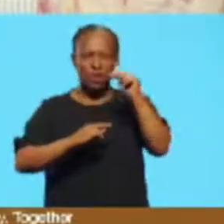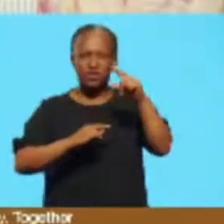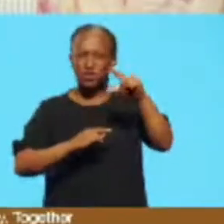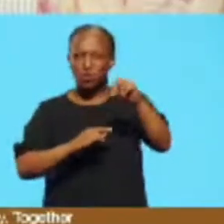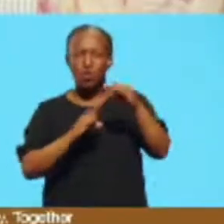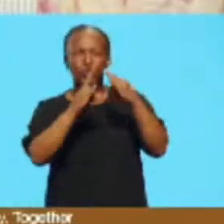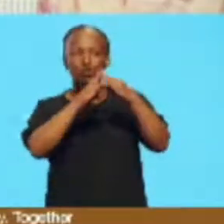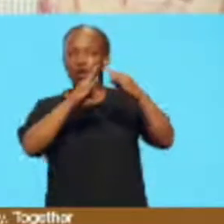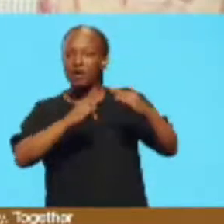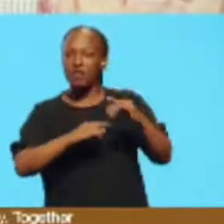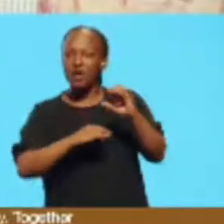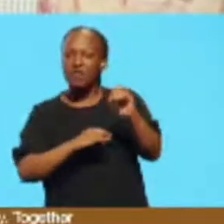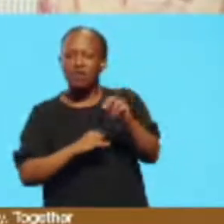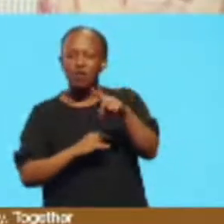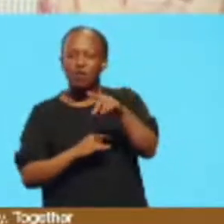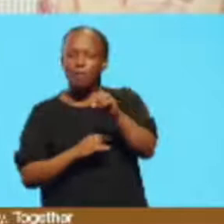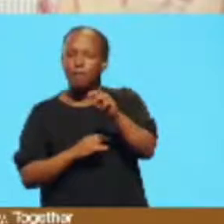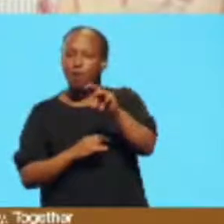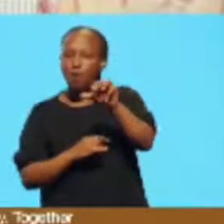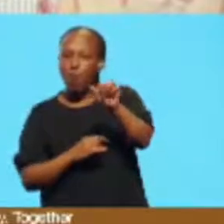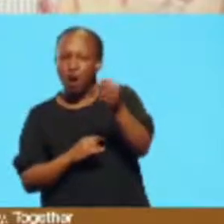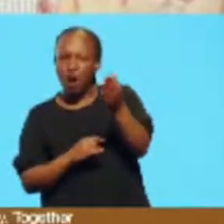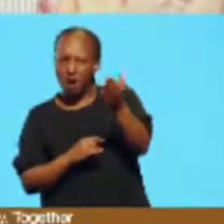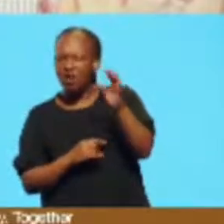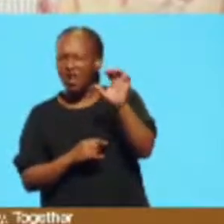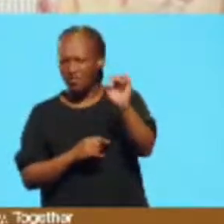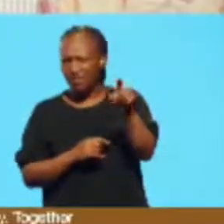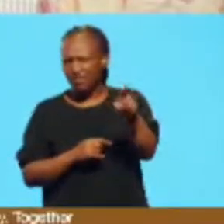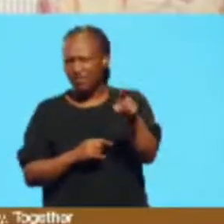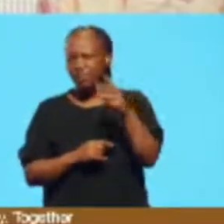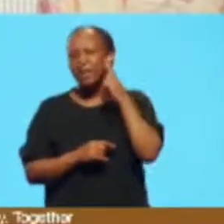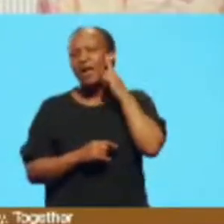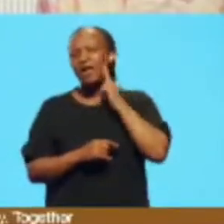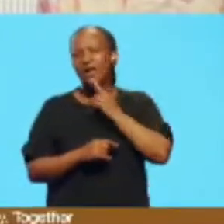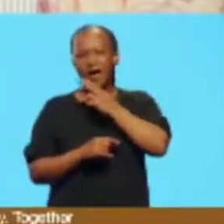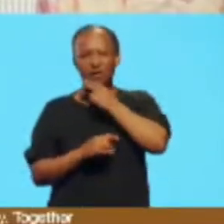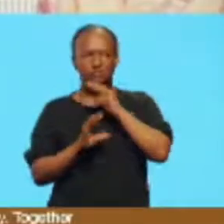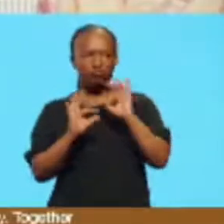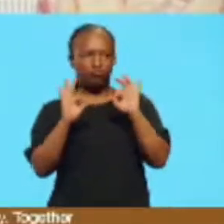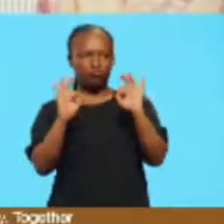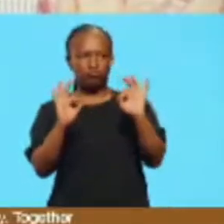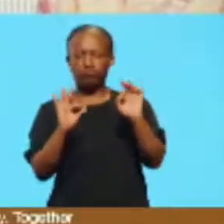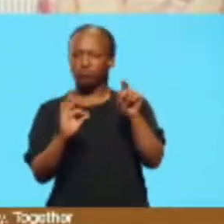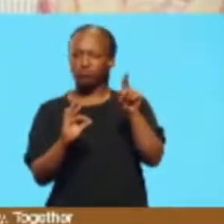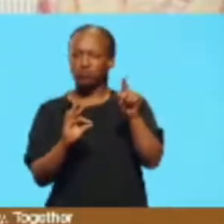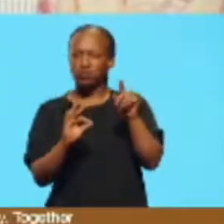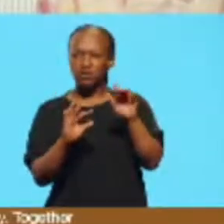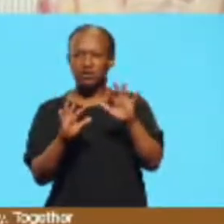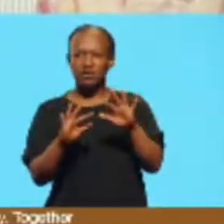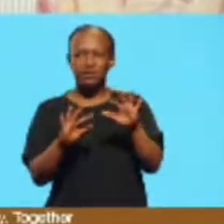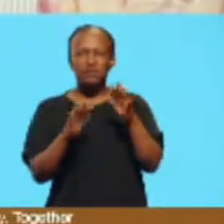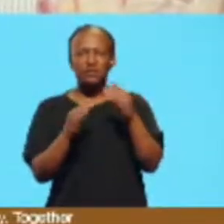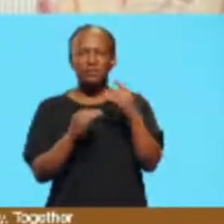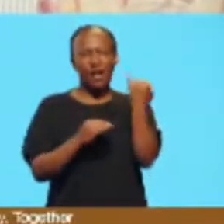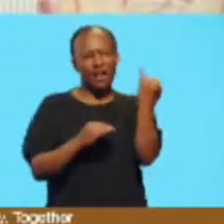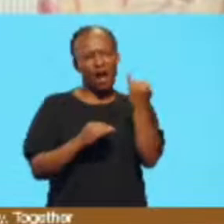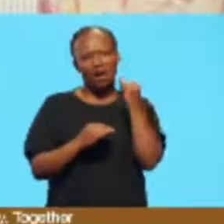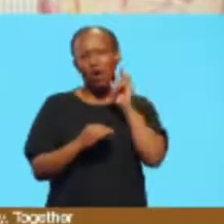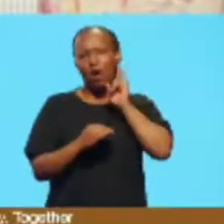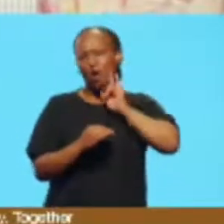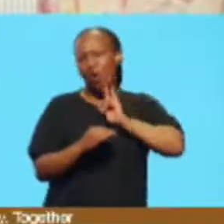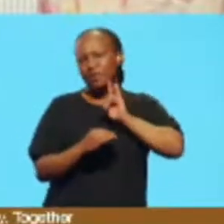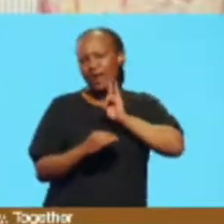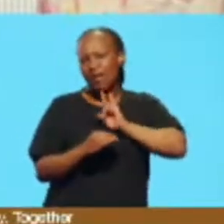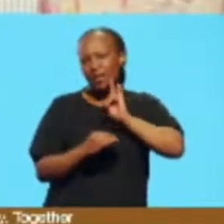have shelters, your Power and the likes. Power has the nicest one, which looks like almost like a hotel, where you